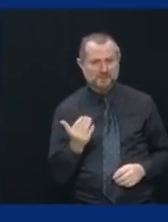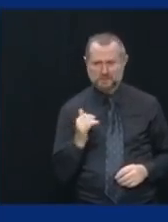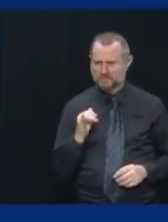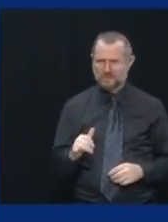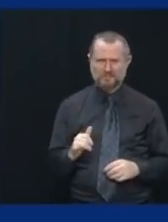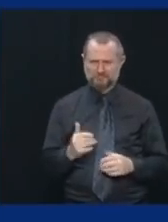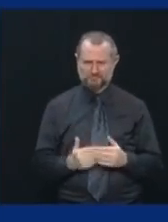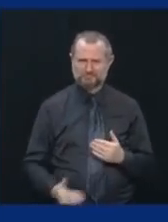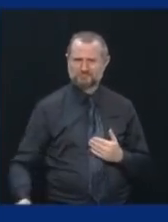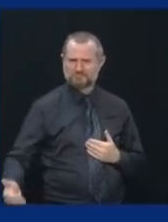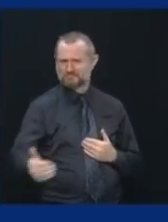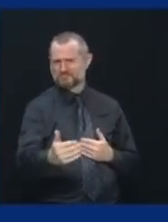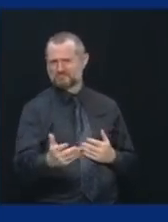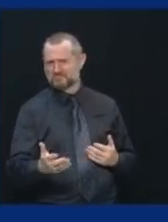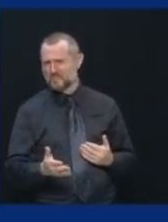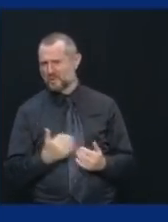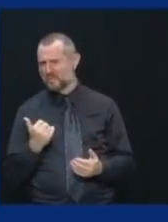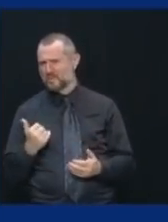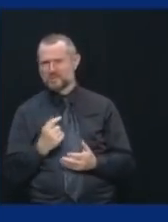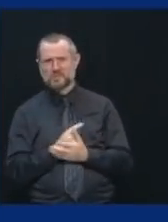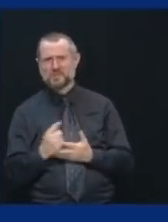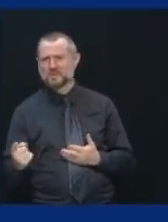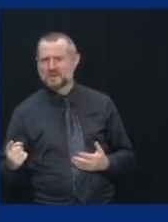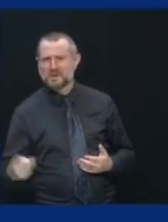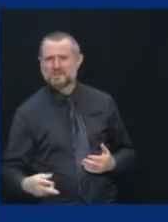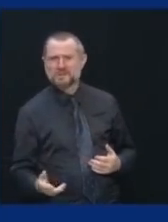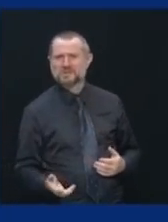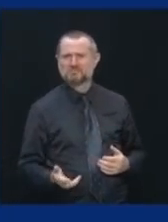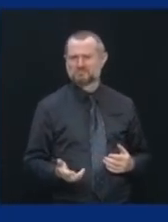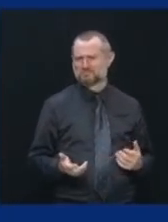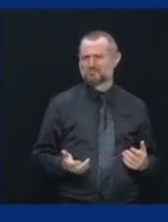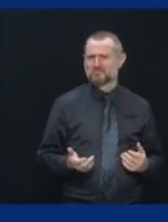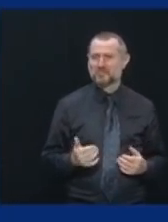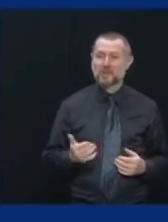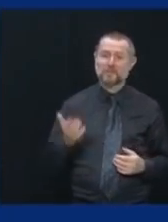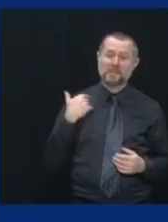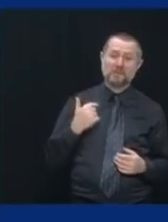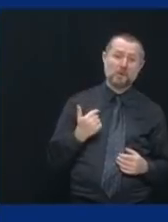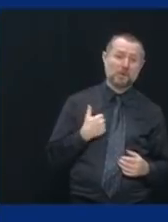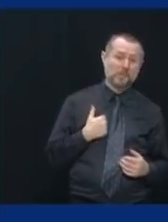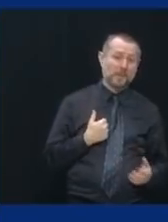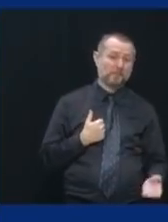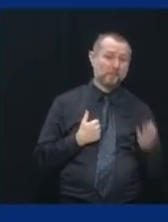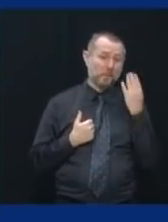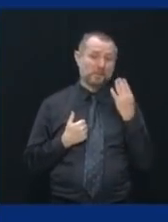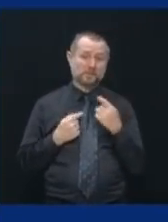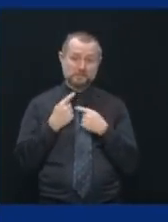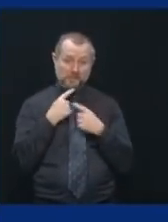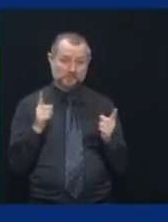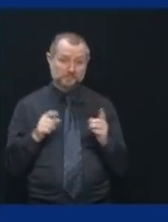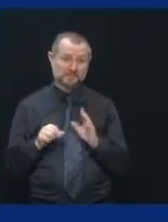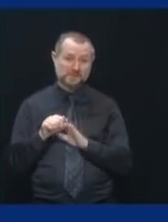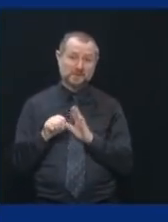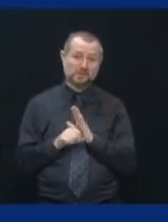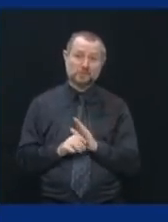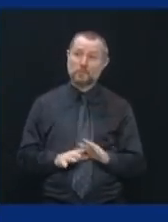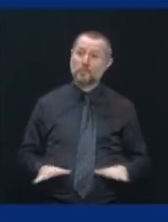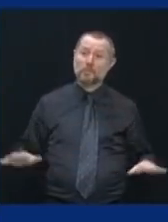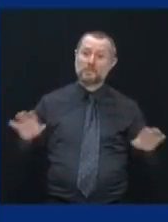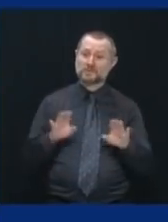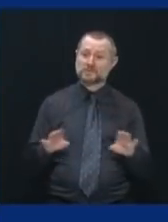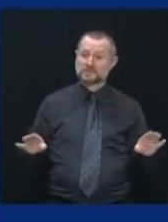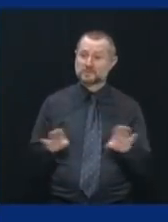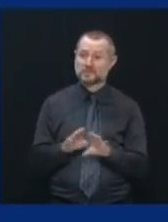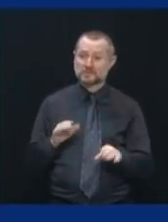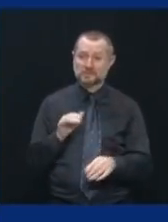almost anything during this pandemic. I remember early on, we announced in the morning that the entire state was closing that night. But it's going to continue